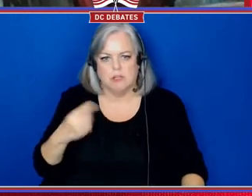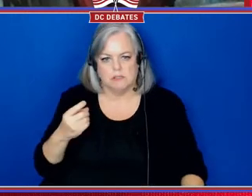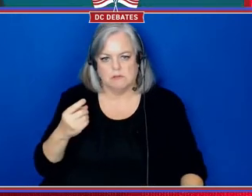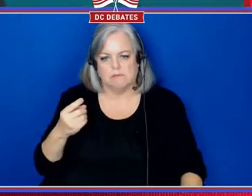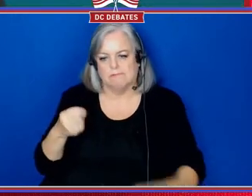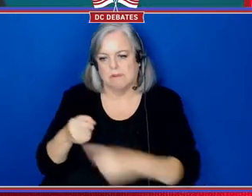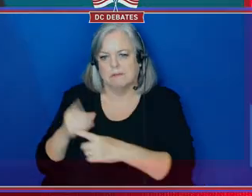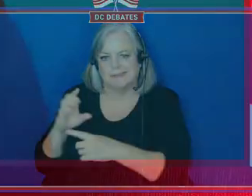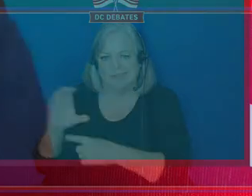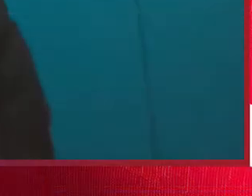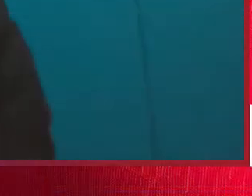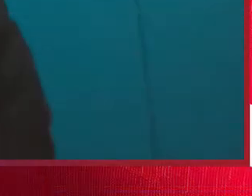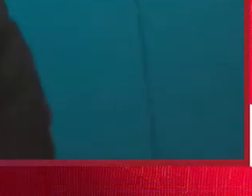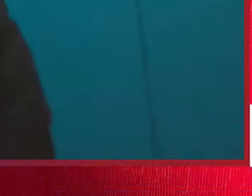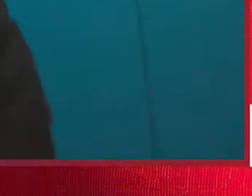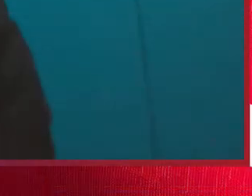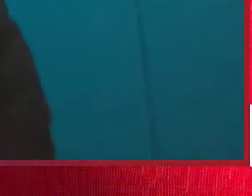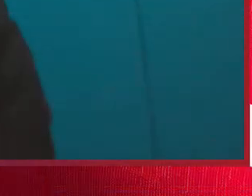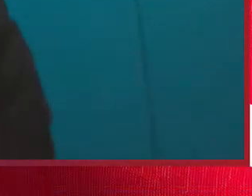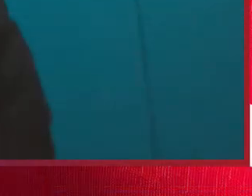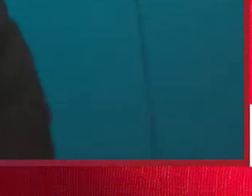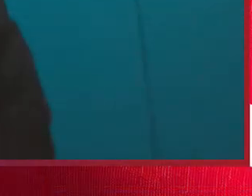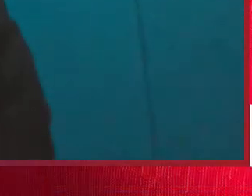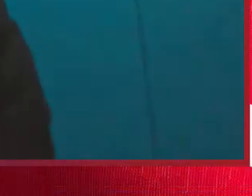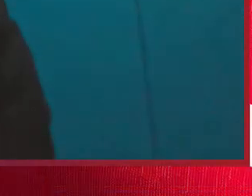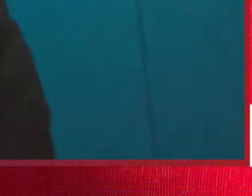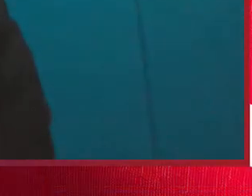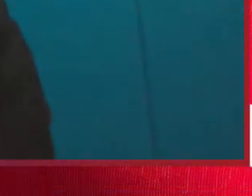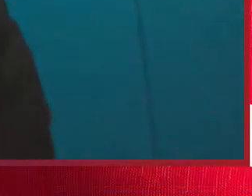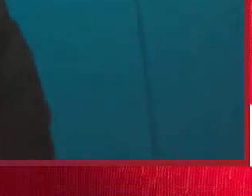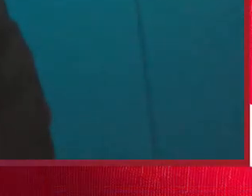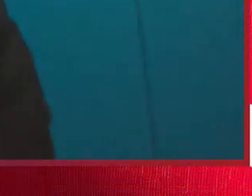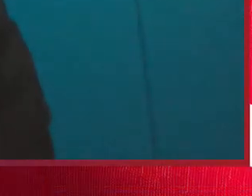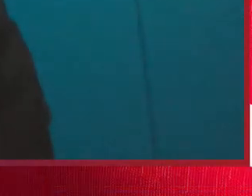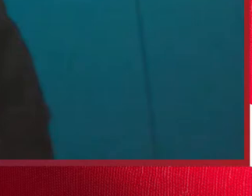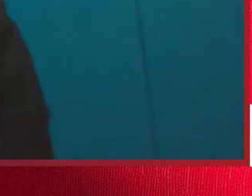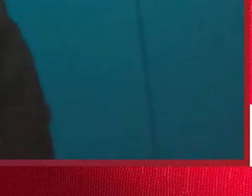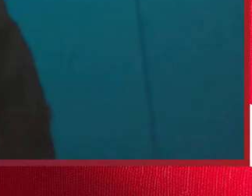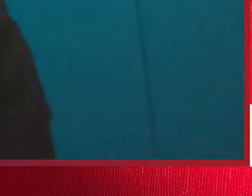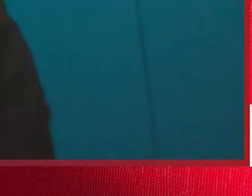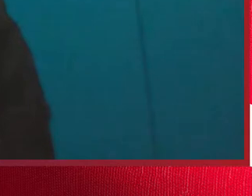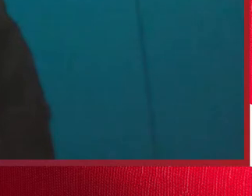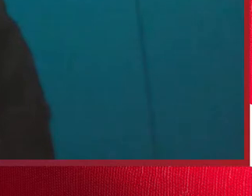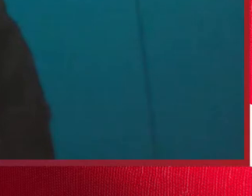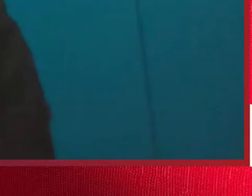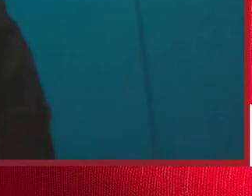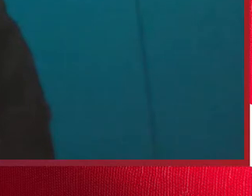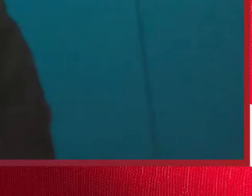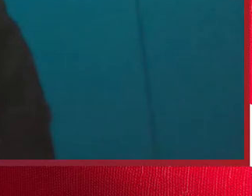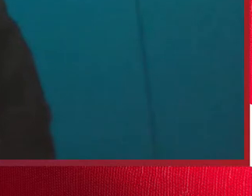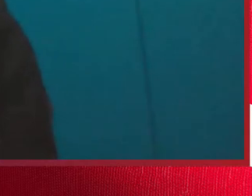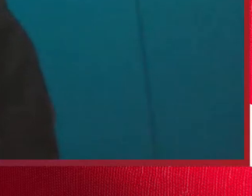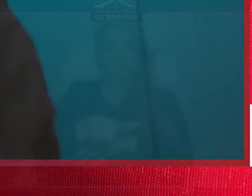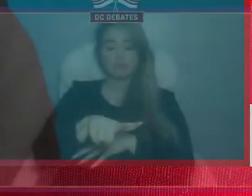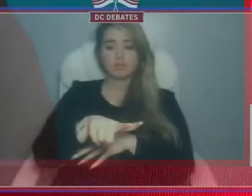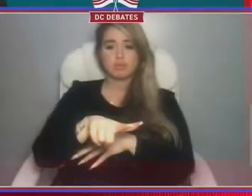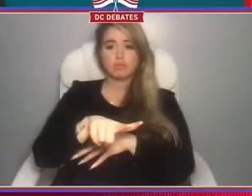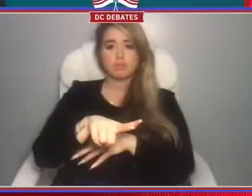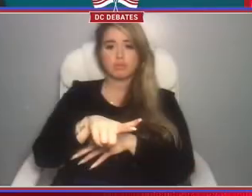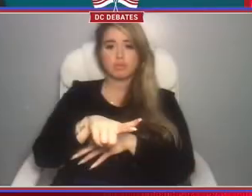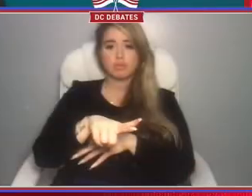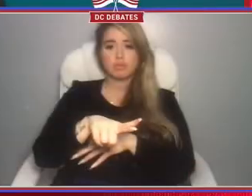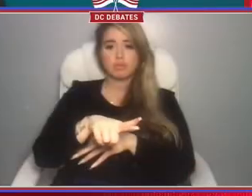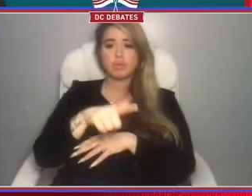All right, Mr. Butler, I know you've spoken earlier tonight about making Metro free for D.C. residents. How would you make Metro free while also taking care